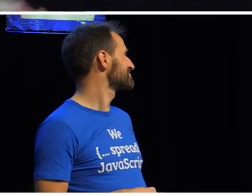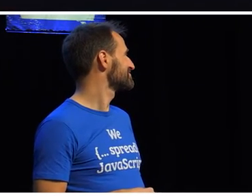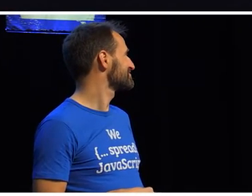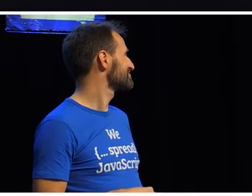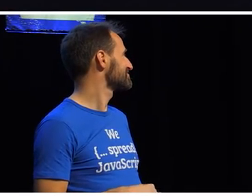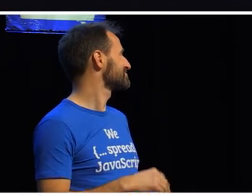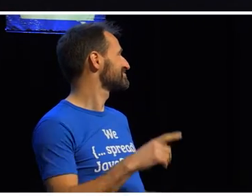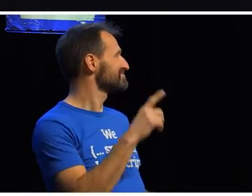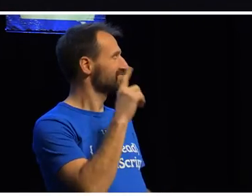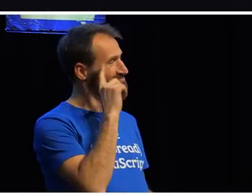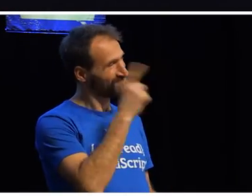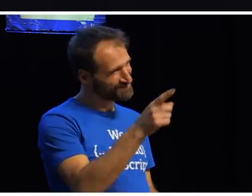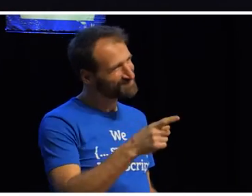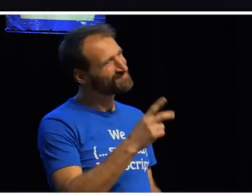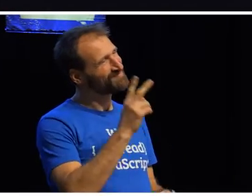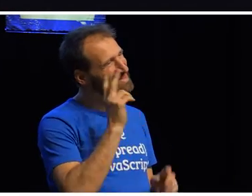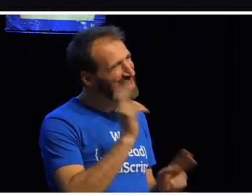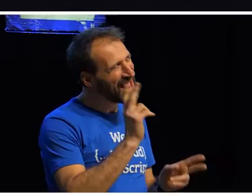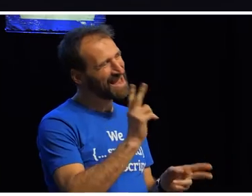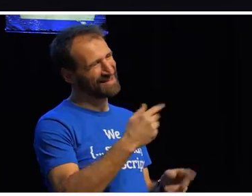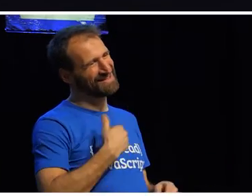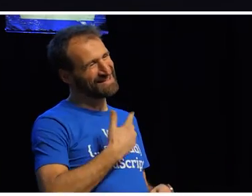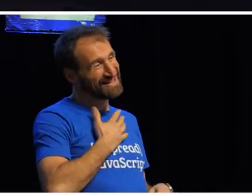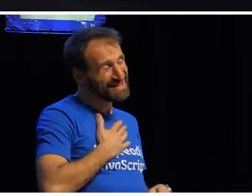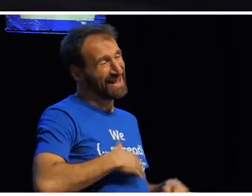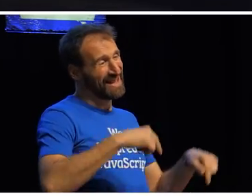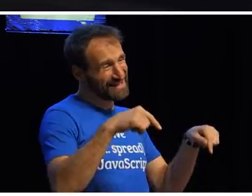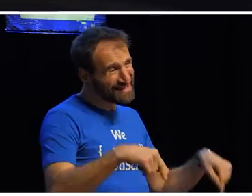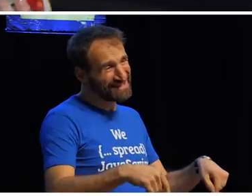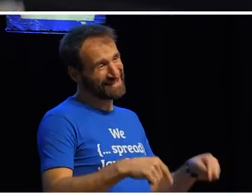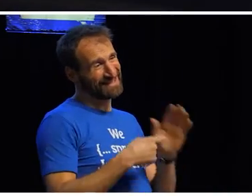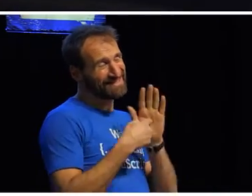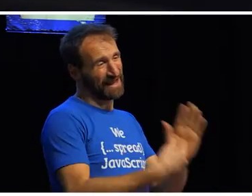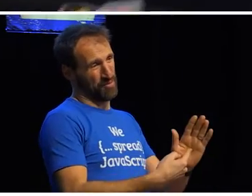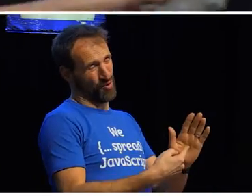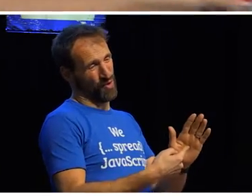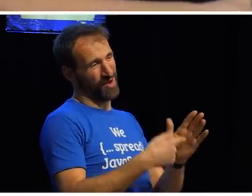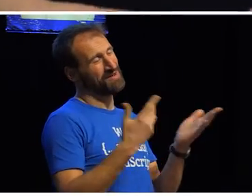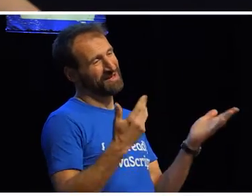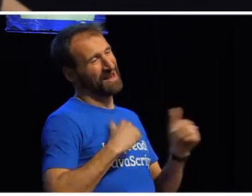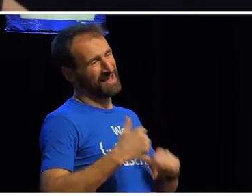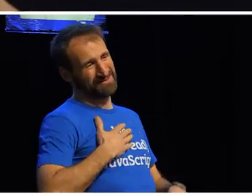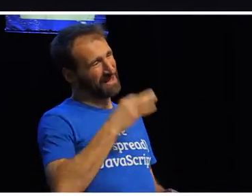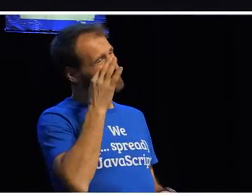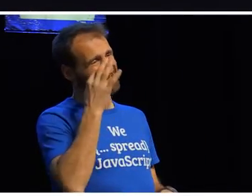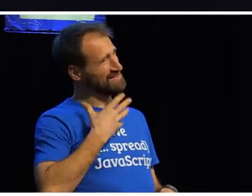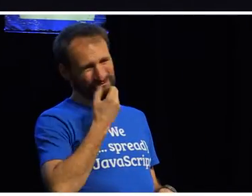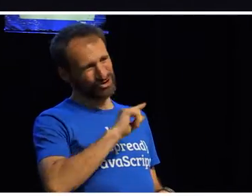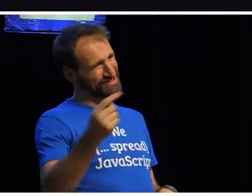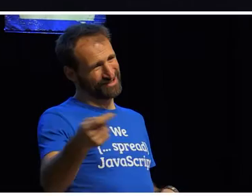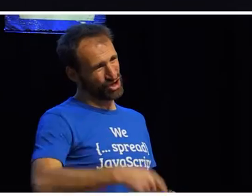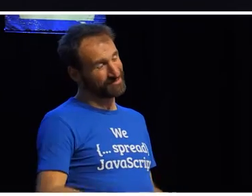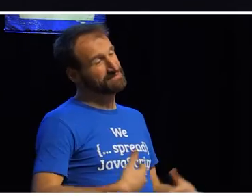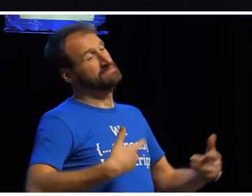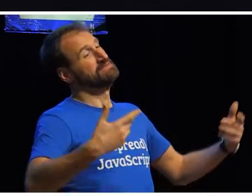You know, I wish I could demo right here, but you know, my cat doesn't want to come here with me, so I can't demo. So they're the hardware